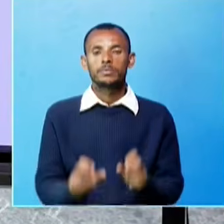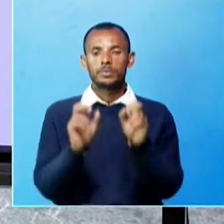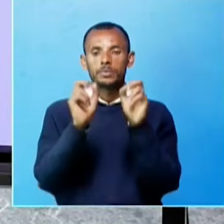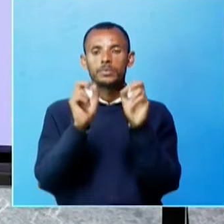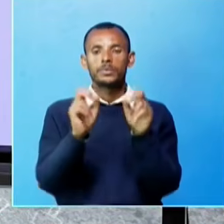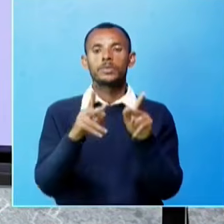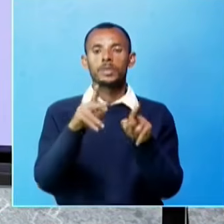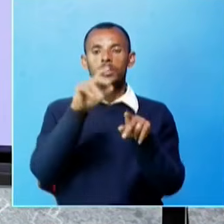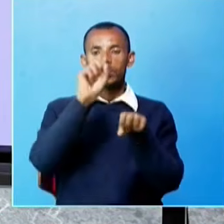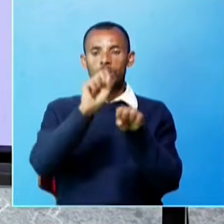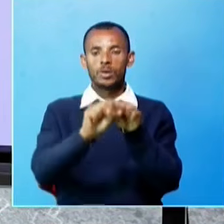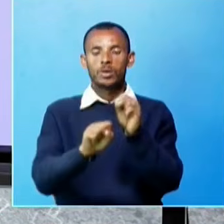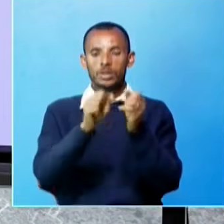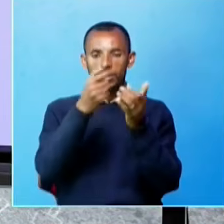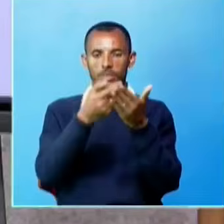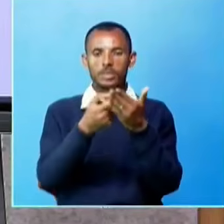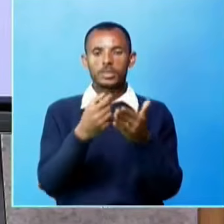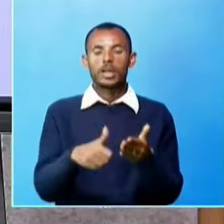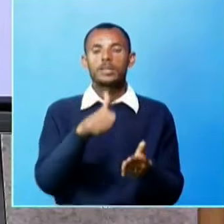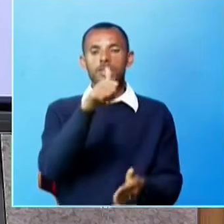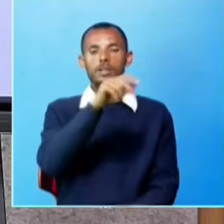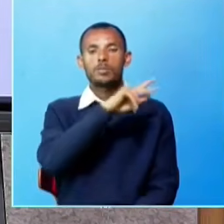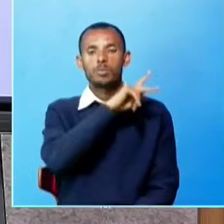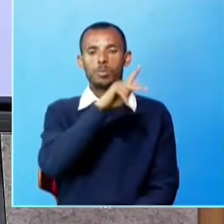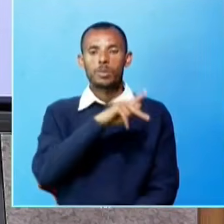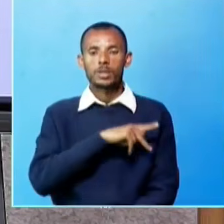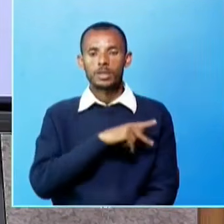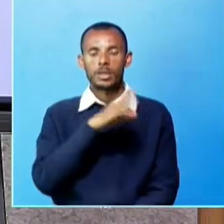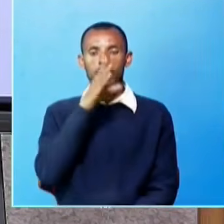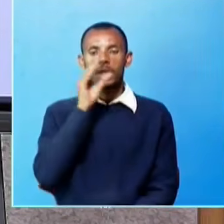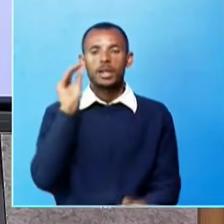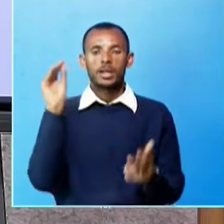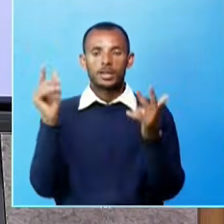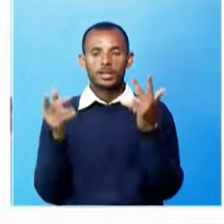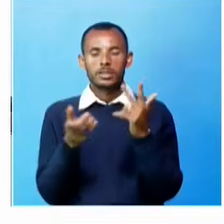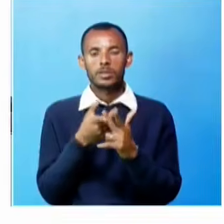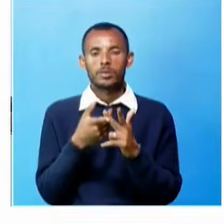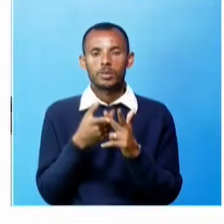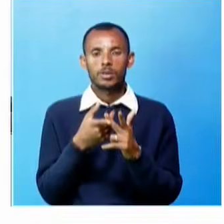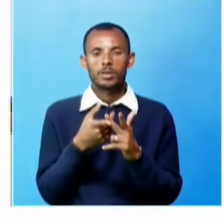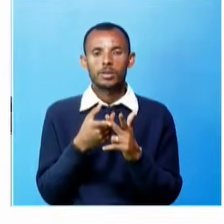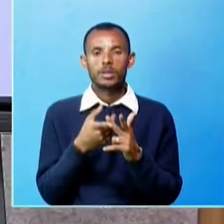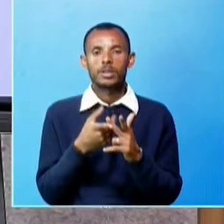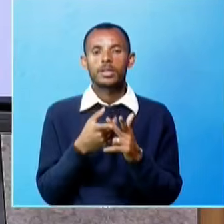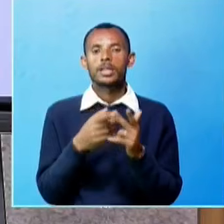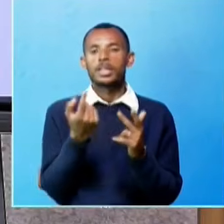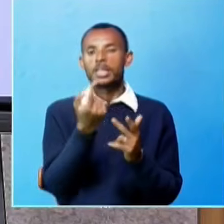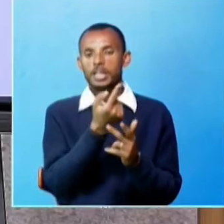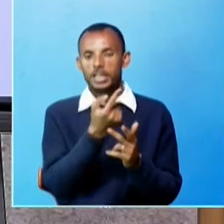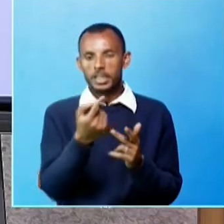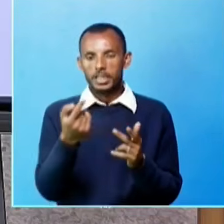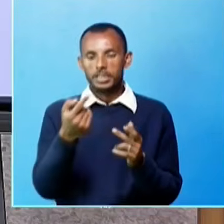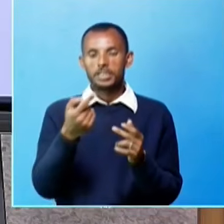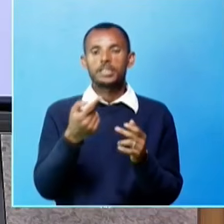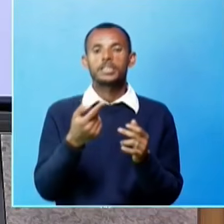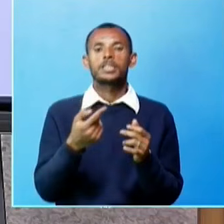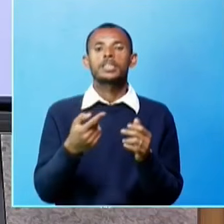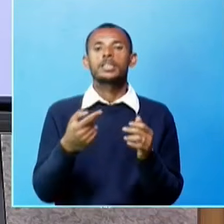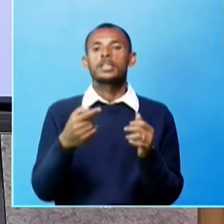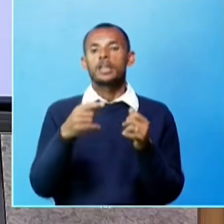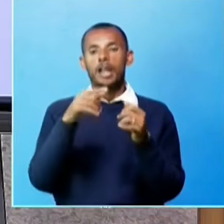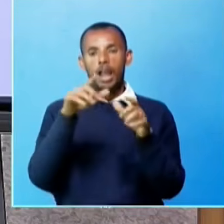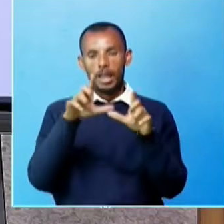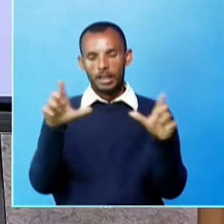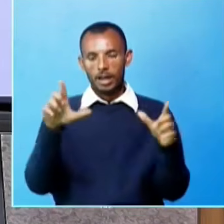Okay, so this is the other properties. And the third one is each lateral faces are